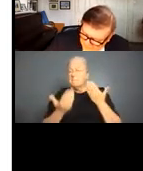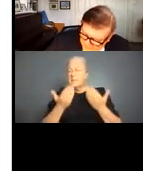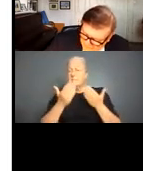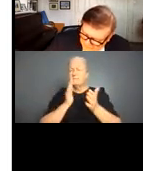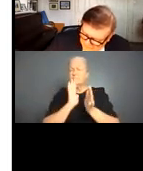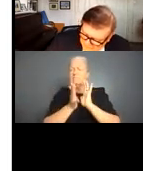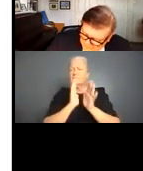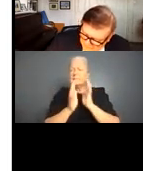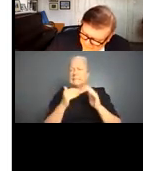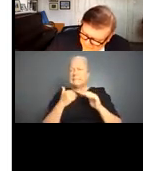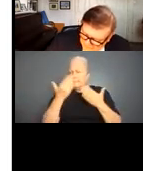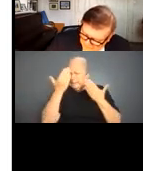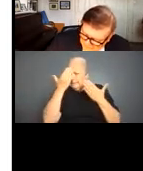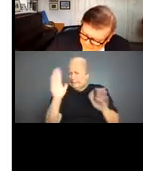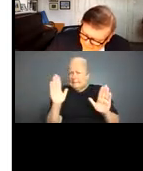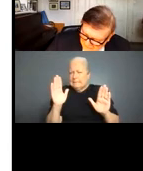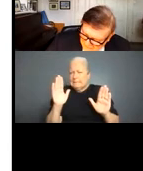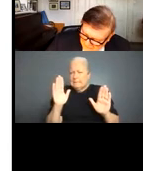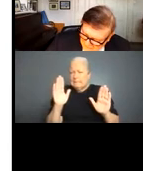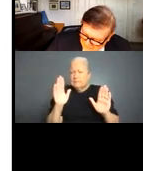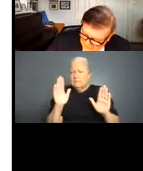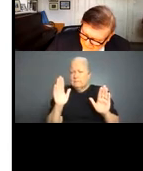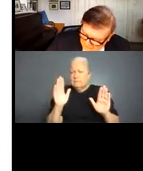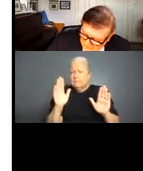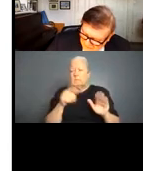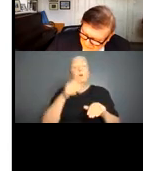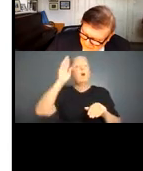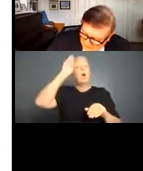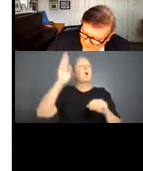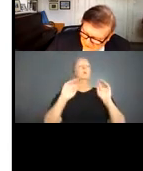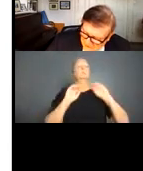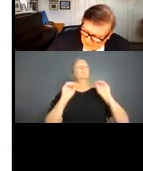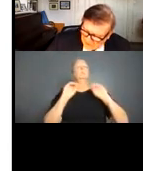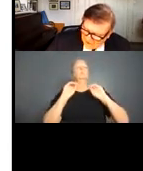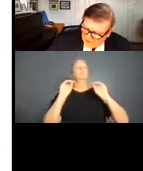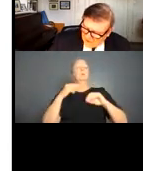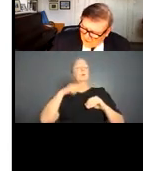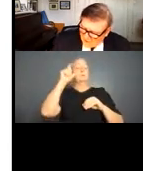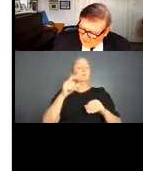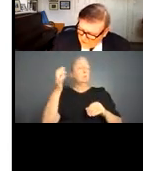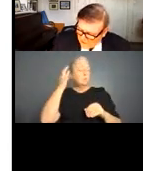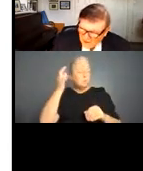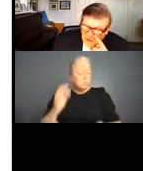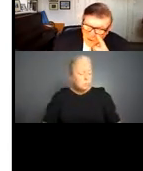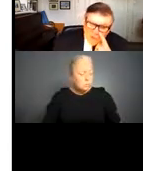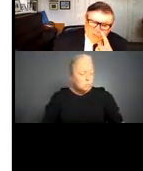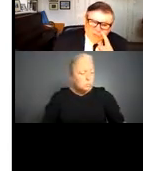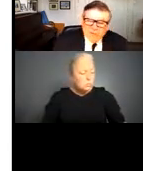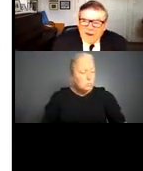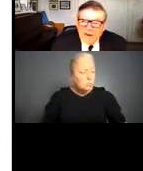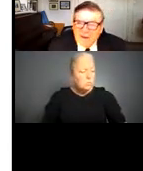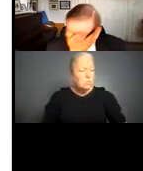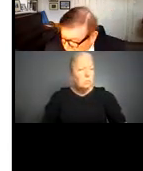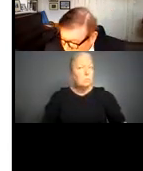sign. I'm not sure. Let me see if I can. Hello. Oh, okay. No, actually, okay. I am visually impaired, but I knew that information.